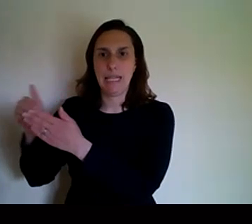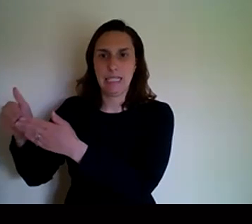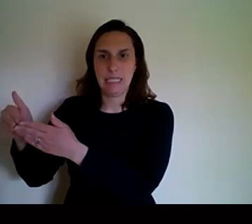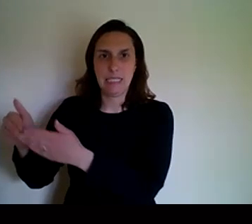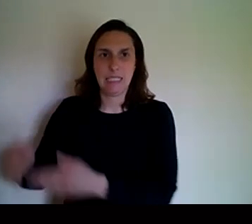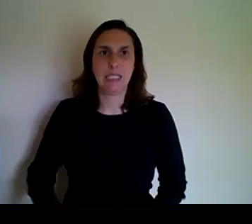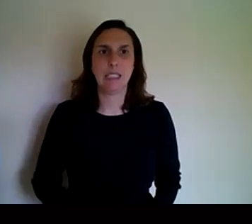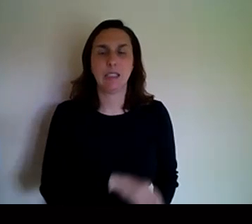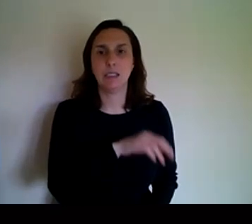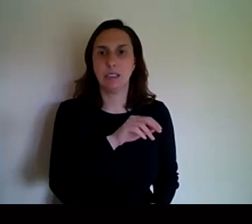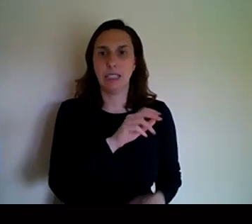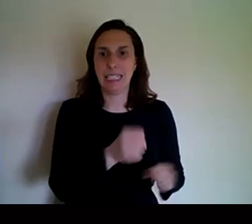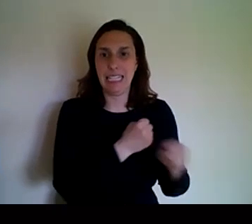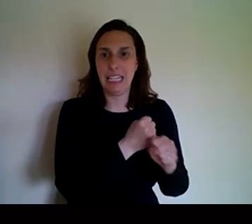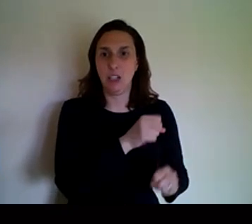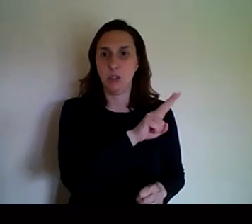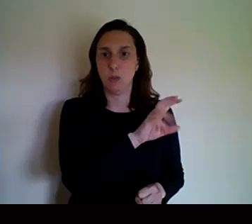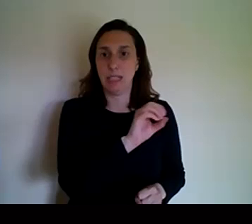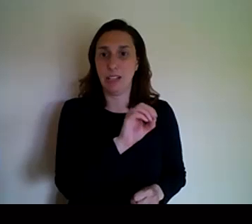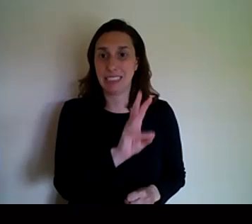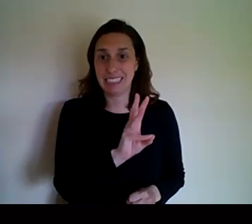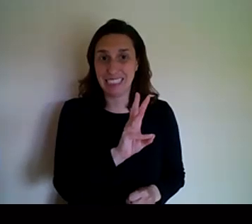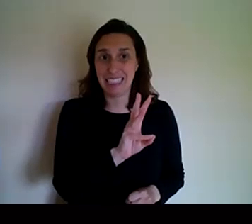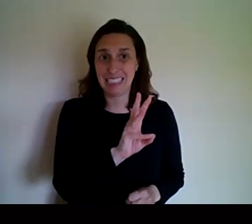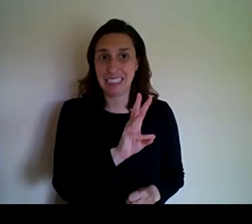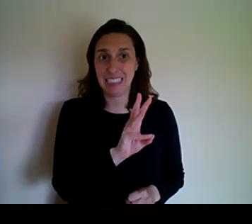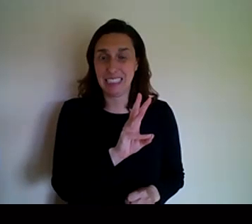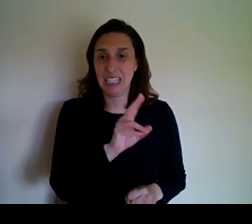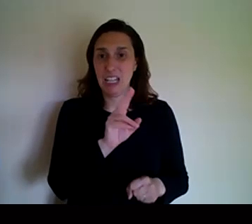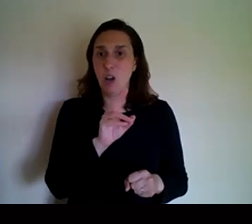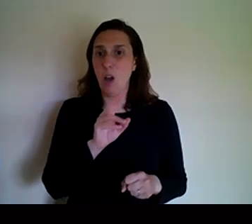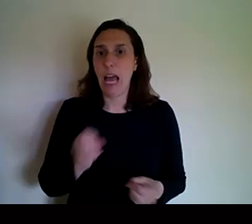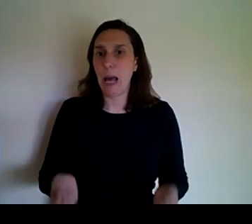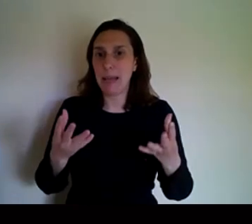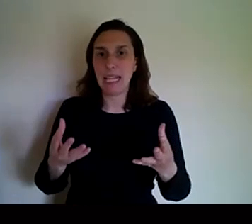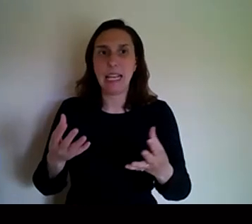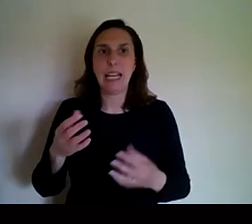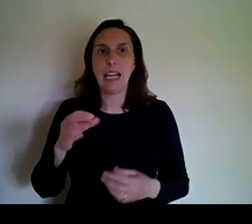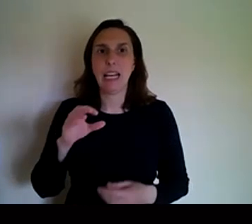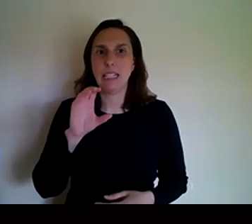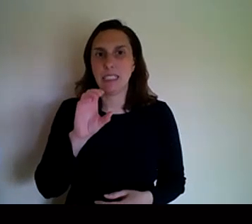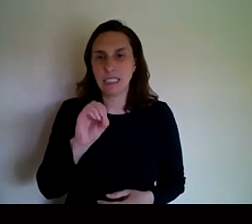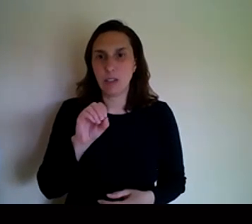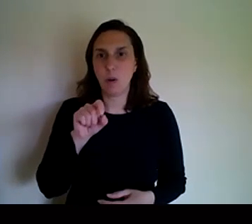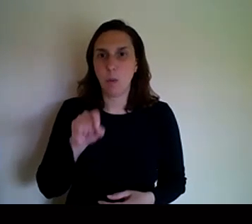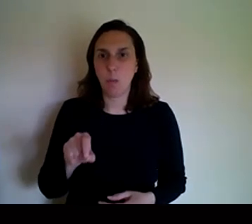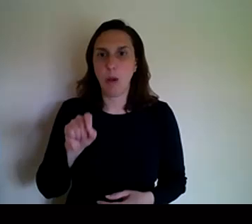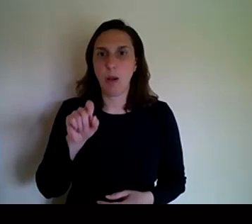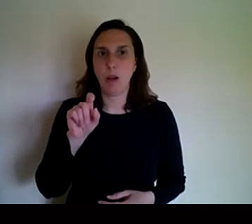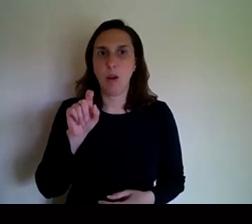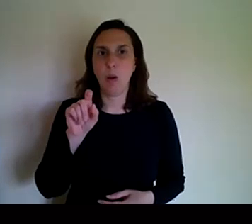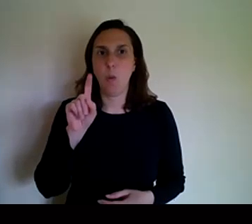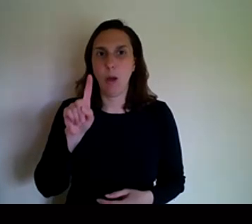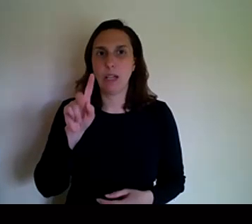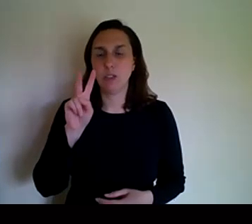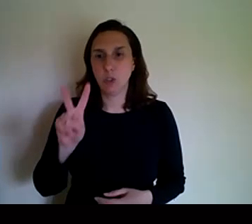2006, the usage is 0.12, and I'll put the rest of the chart up here. I won't scream out each